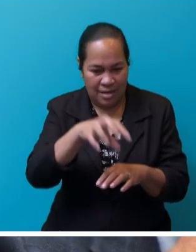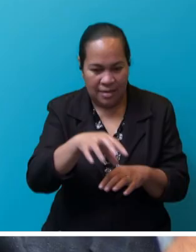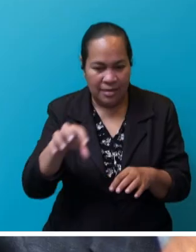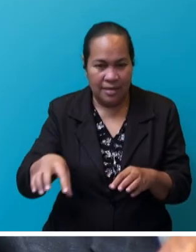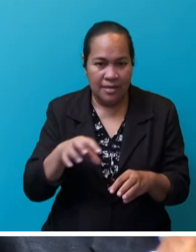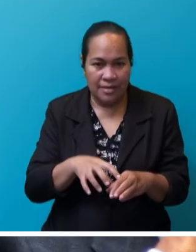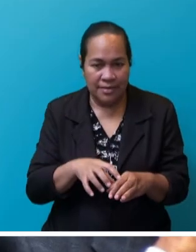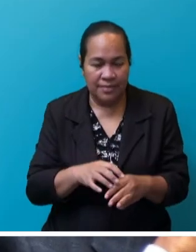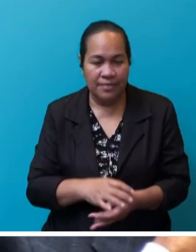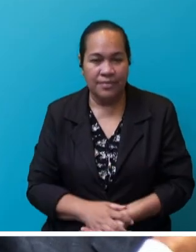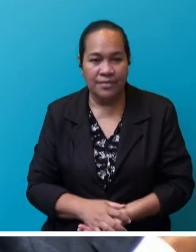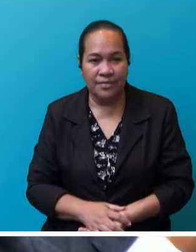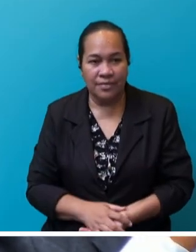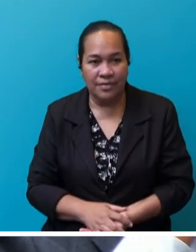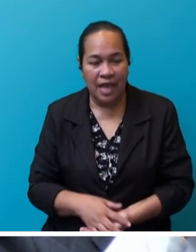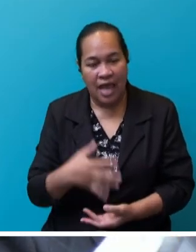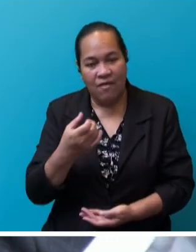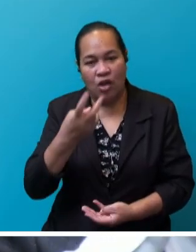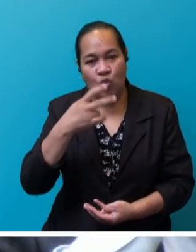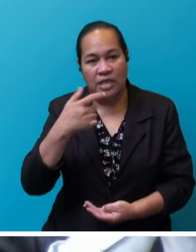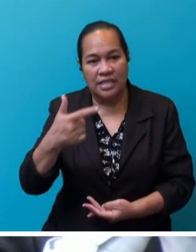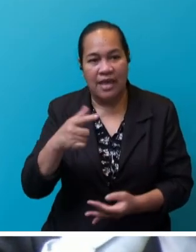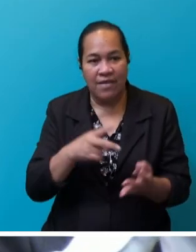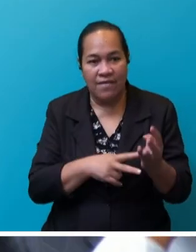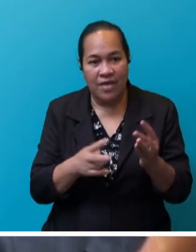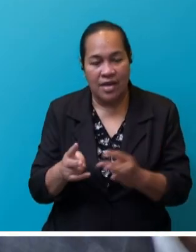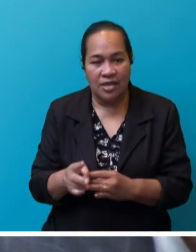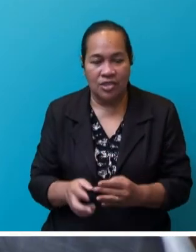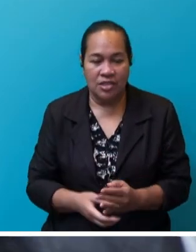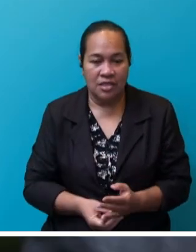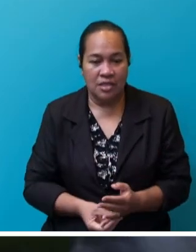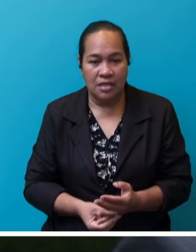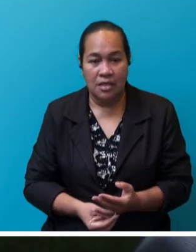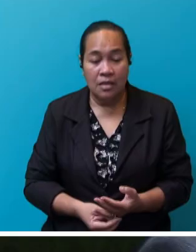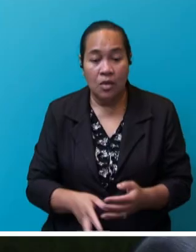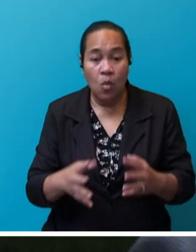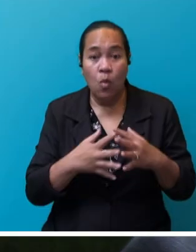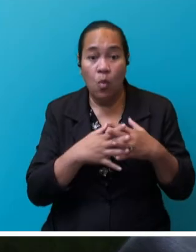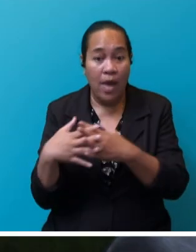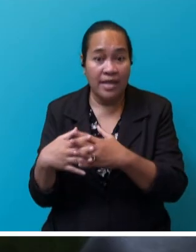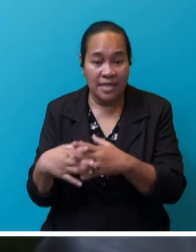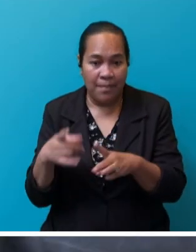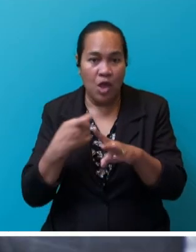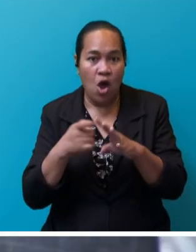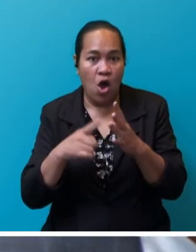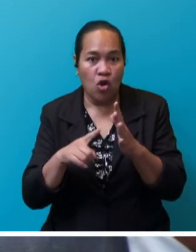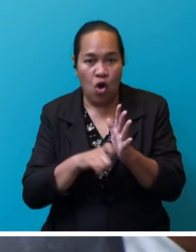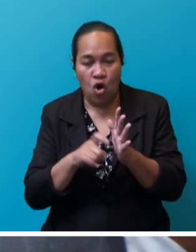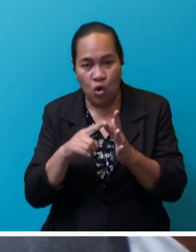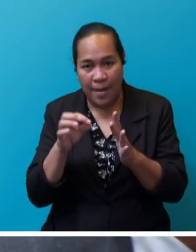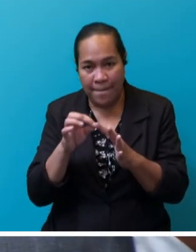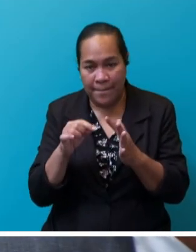and Yale, reaching 27 villages. And in the Western Division, Koripita held awareness and empowerment program for its